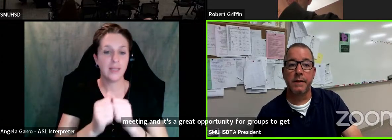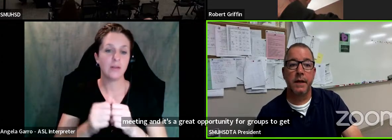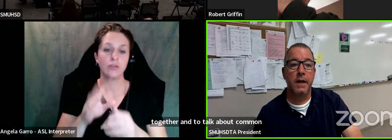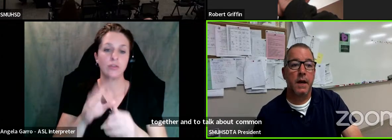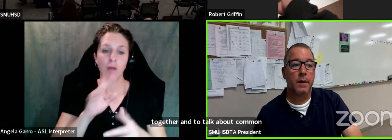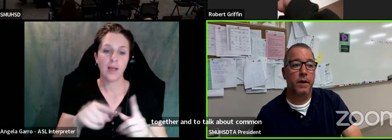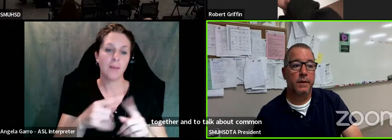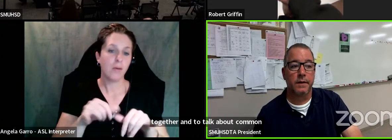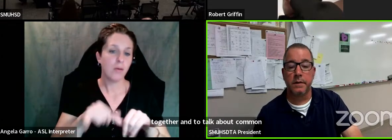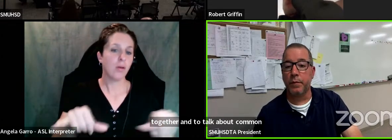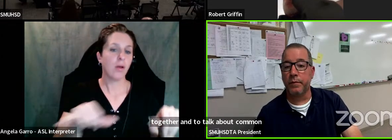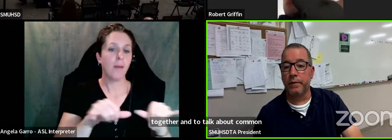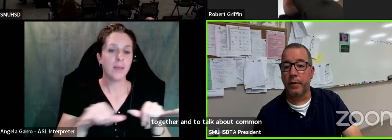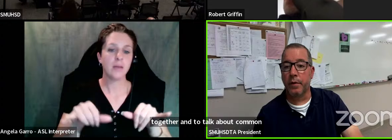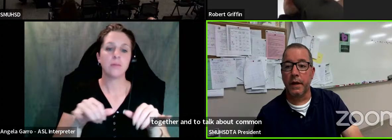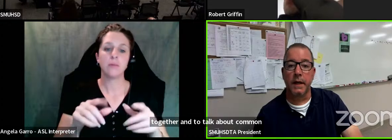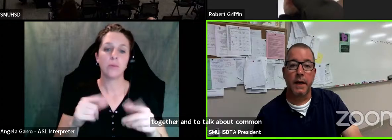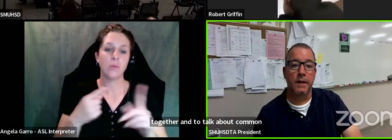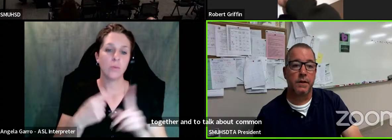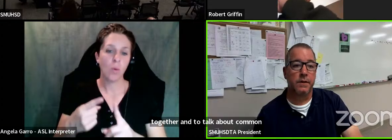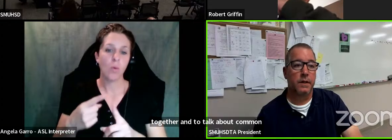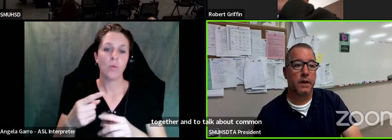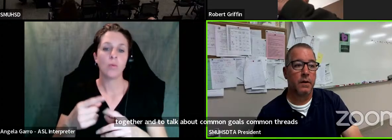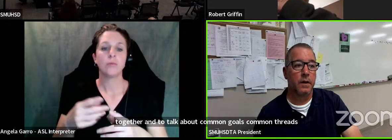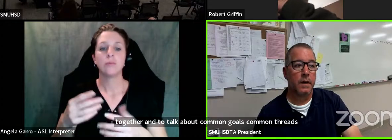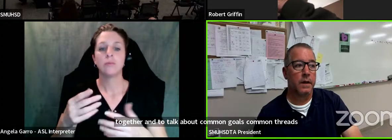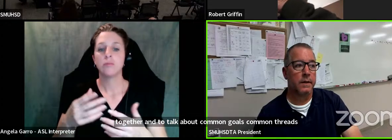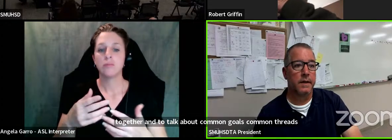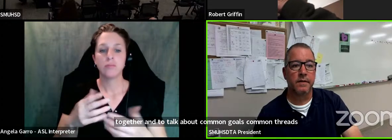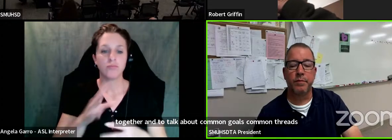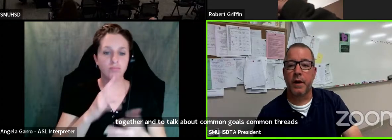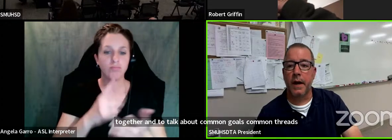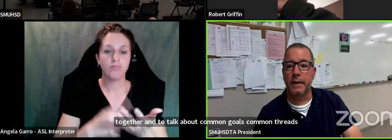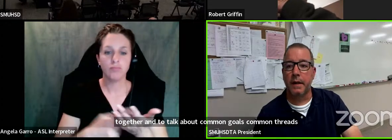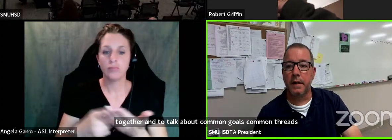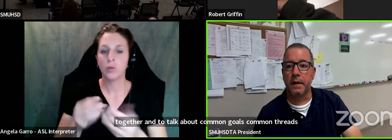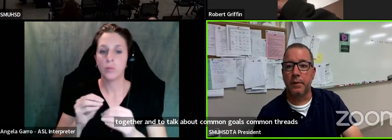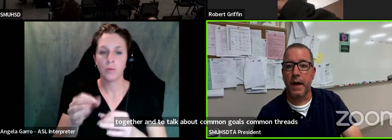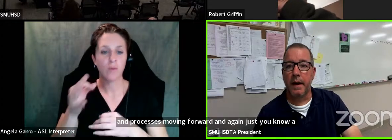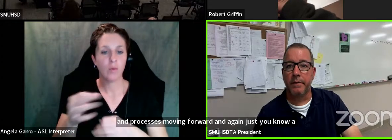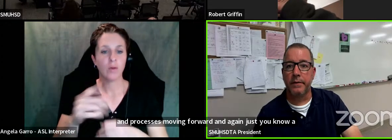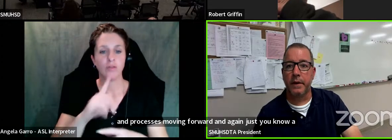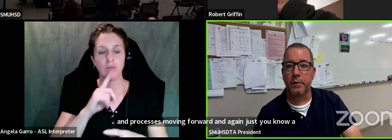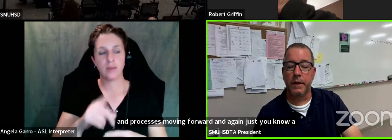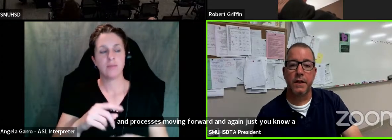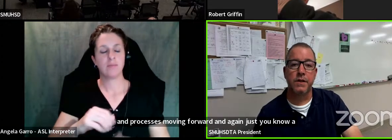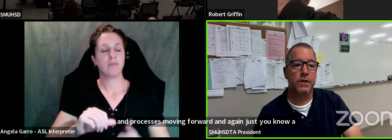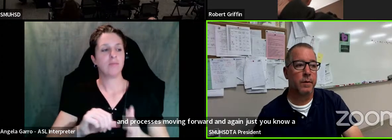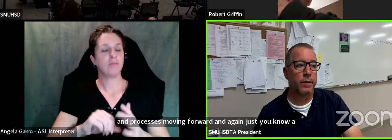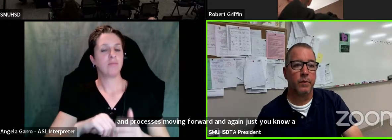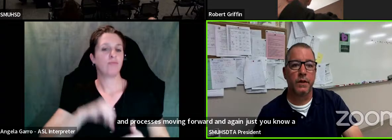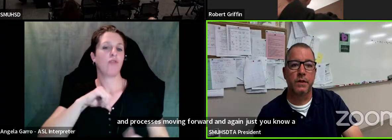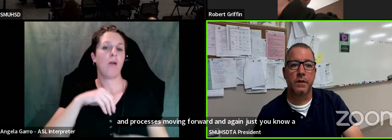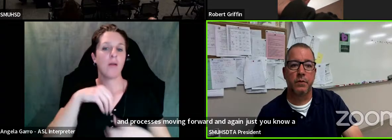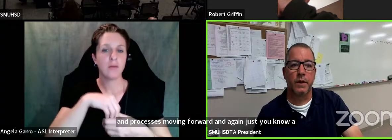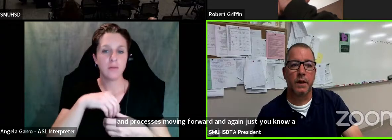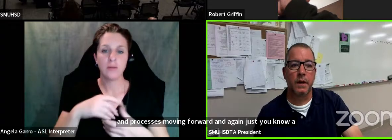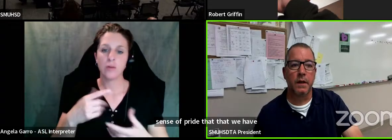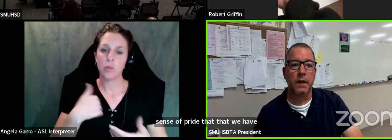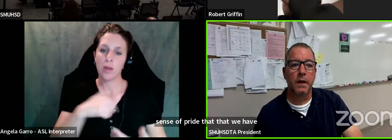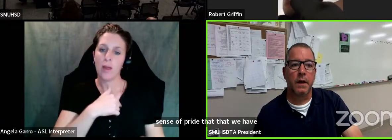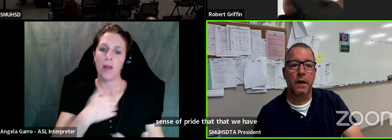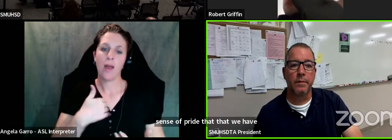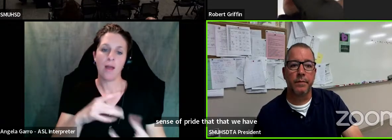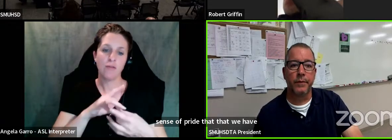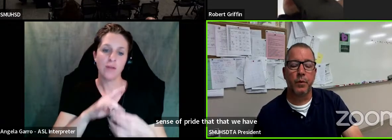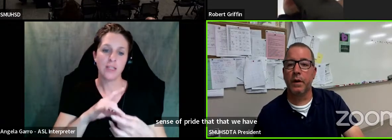common threads, and processes moving forward. And again, just, you know, a sense of pride that we have a relationship in which we